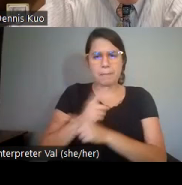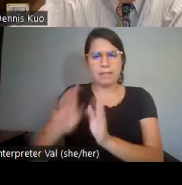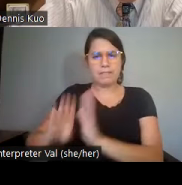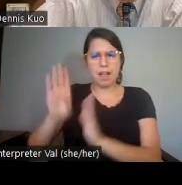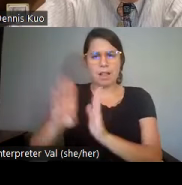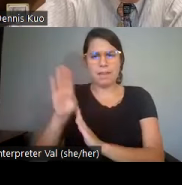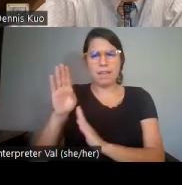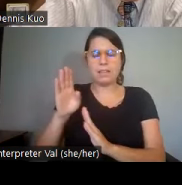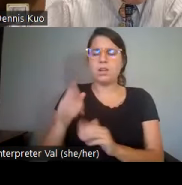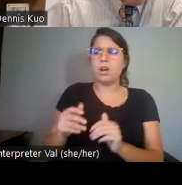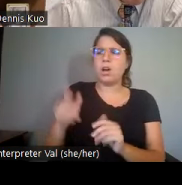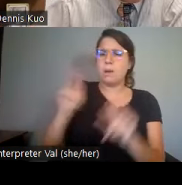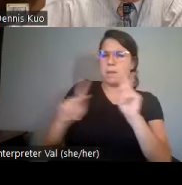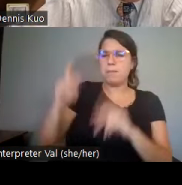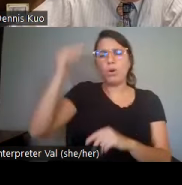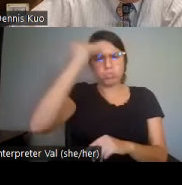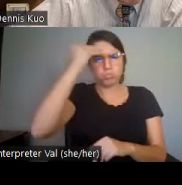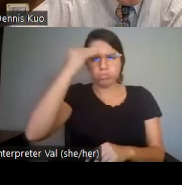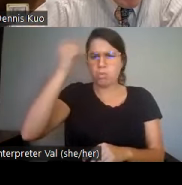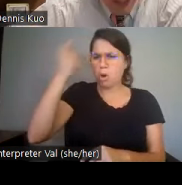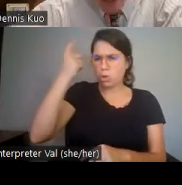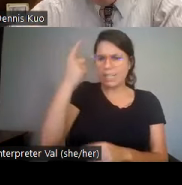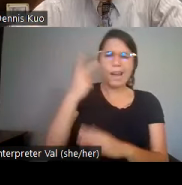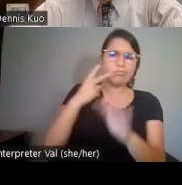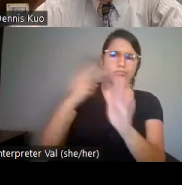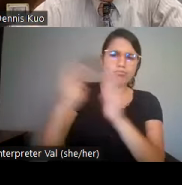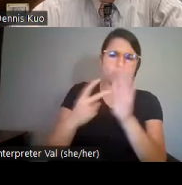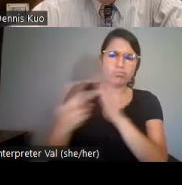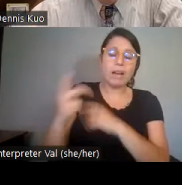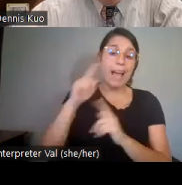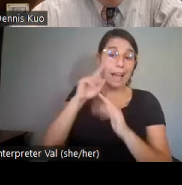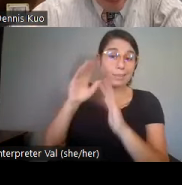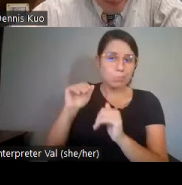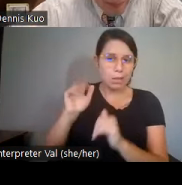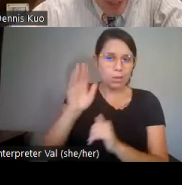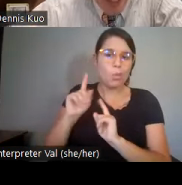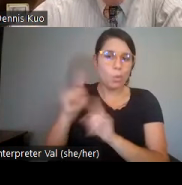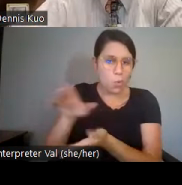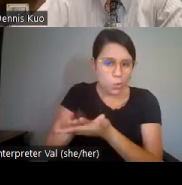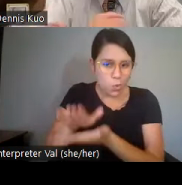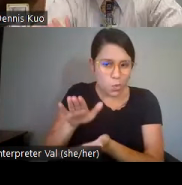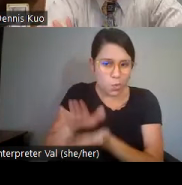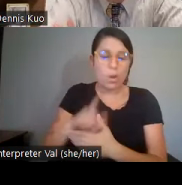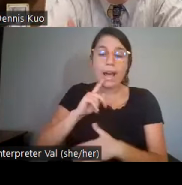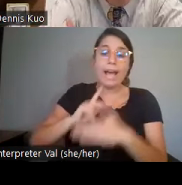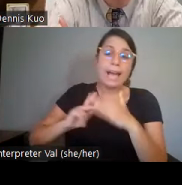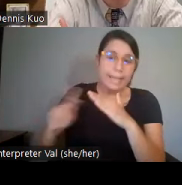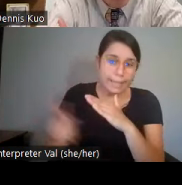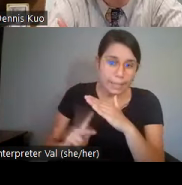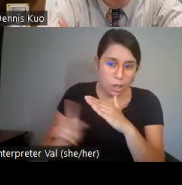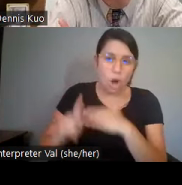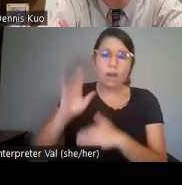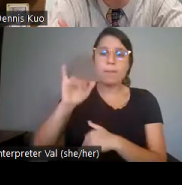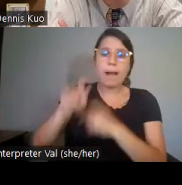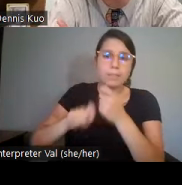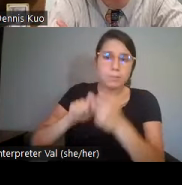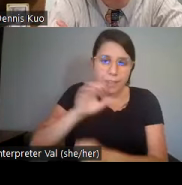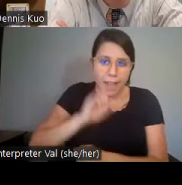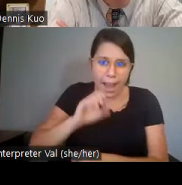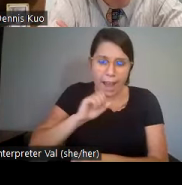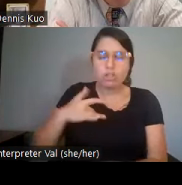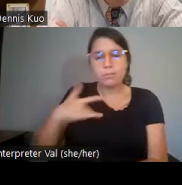really know and understand, such as the expectation that you go to school in kindergarten by a certain age, typically 5 years